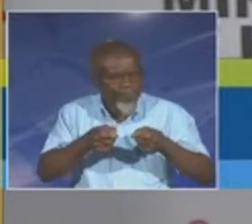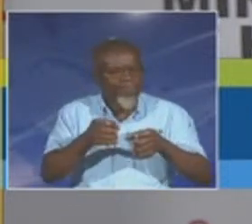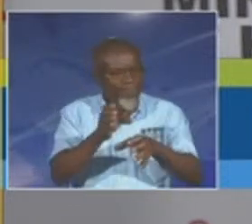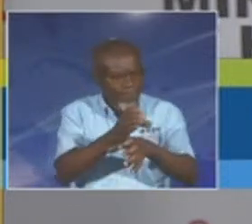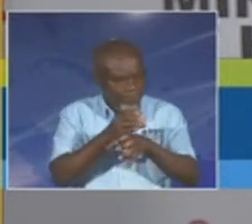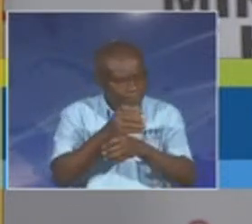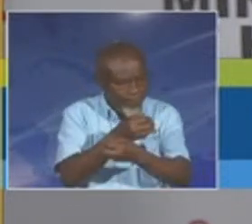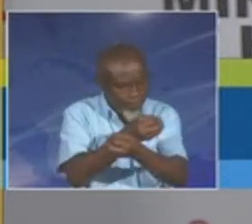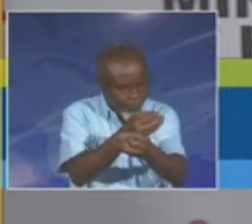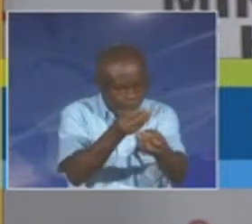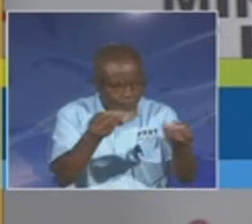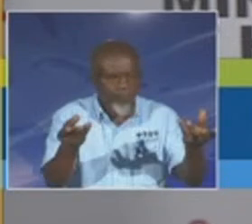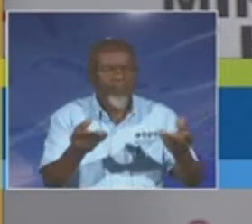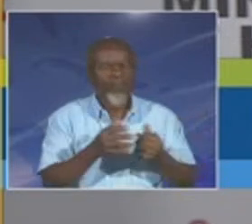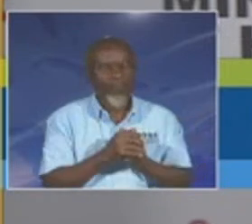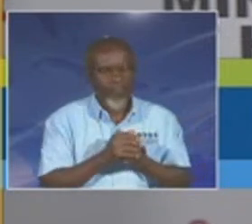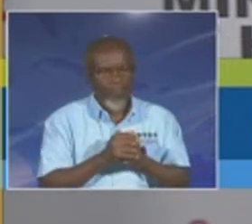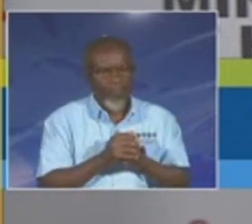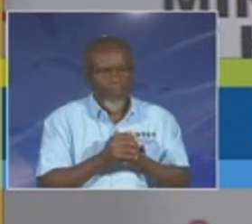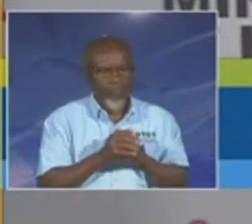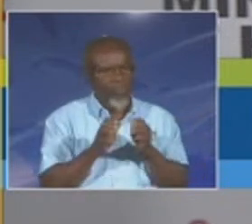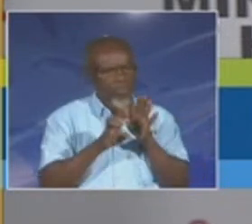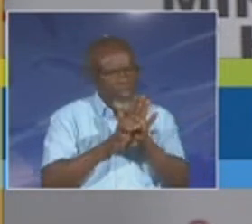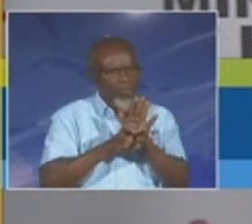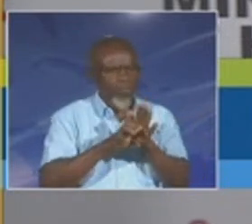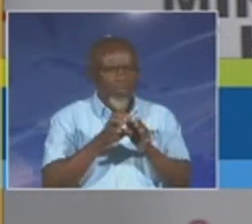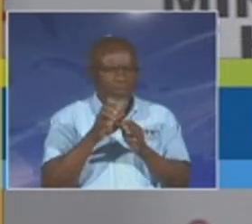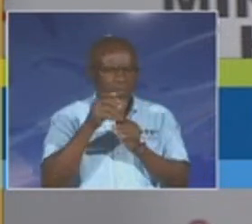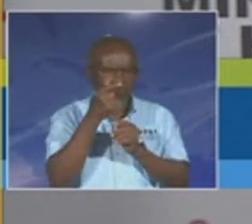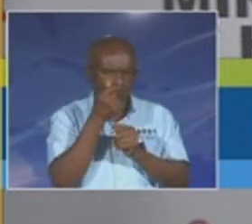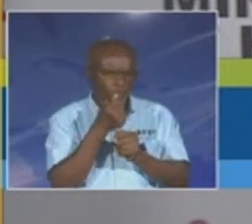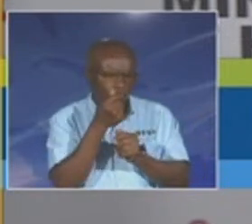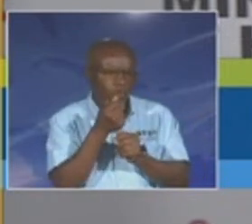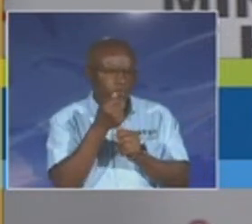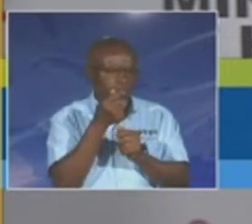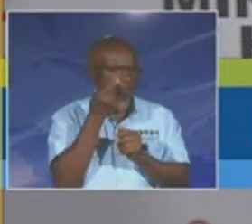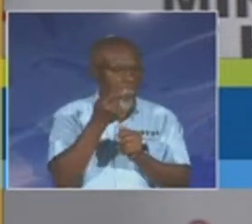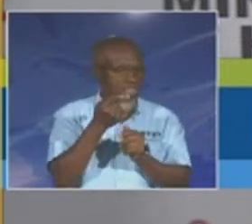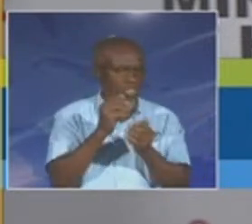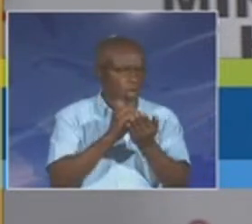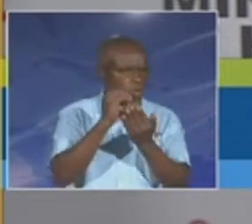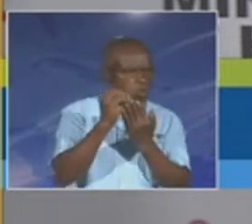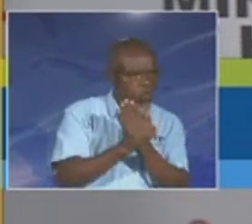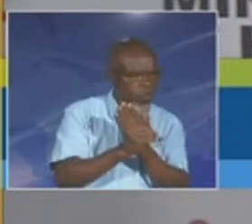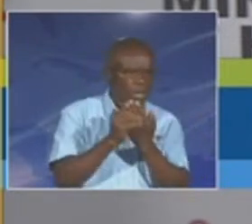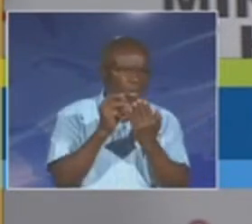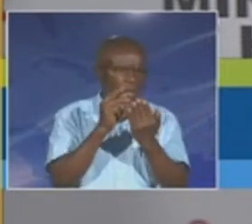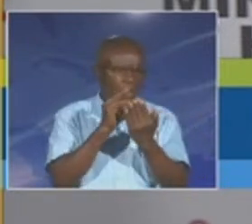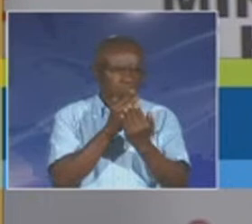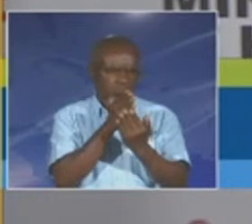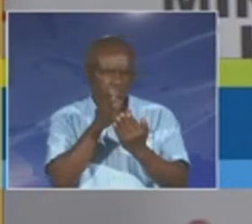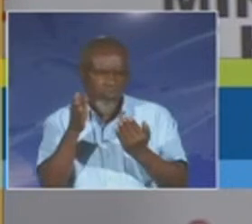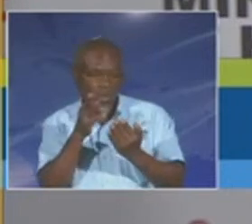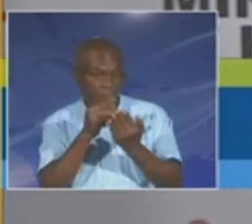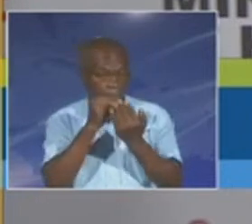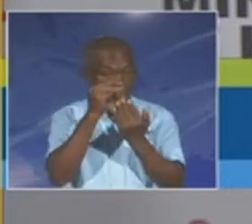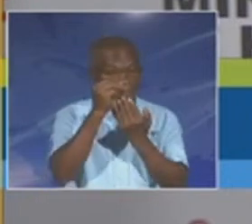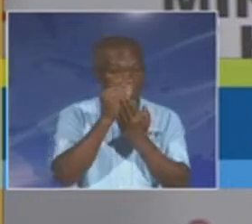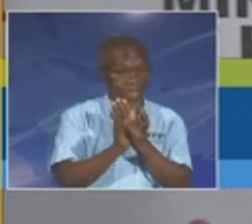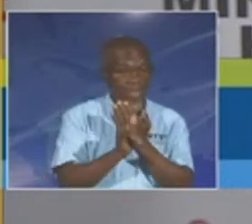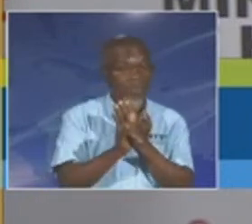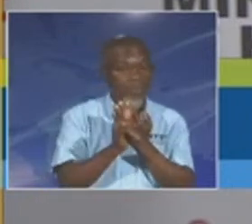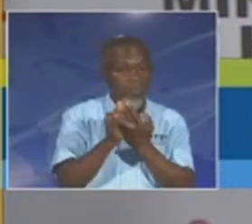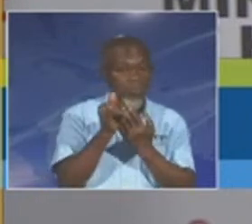example, influenza, you would have seen during the periods October and May of any given year, which is called the influenza season in the Northern